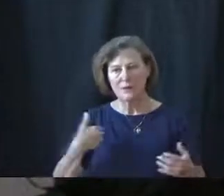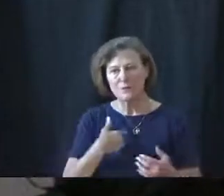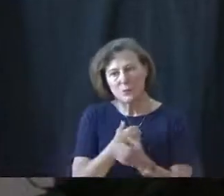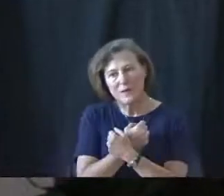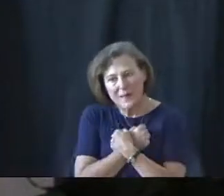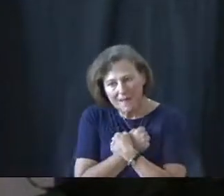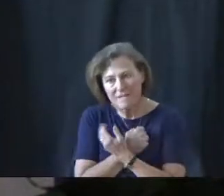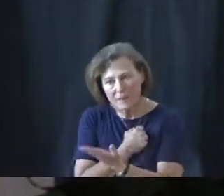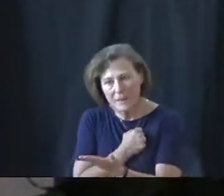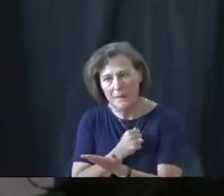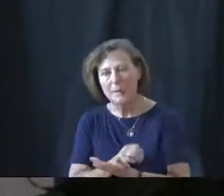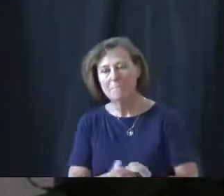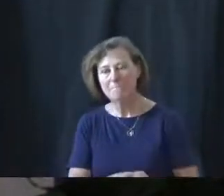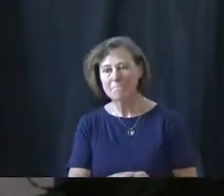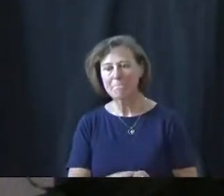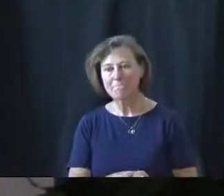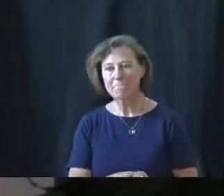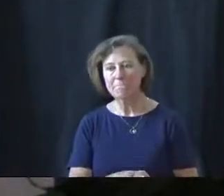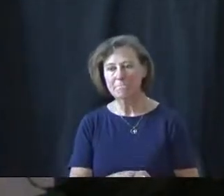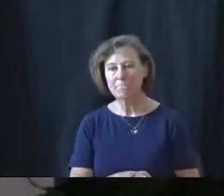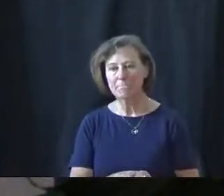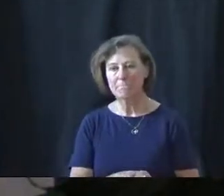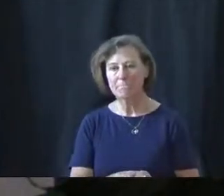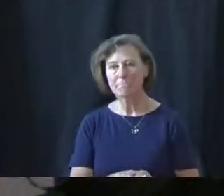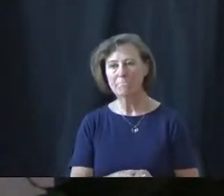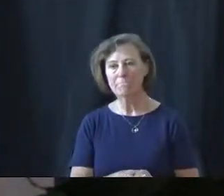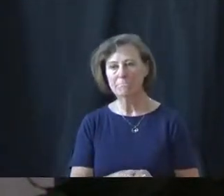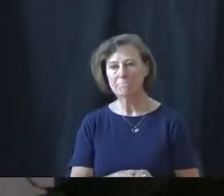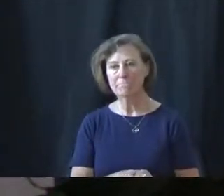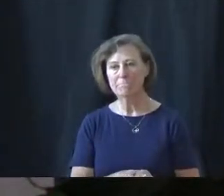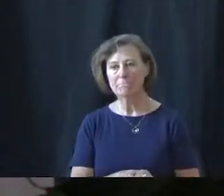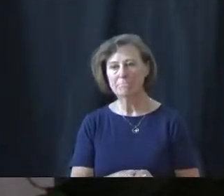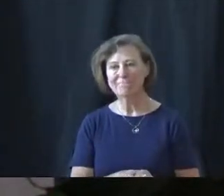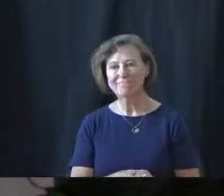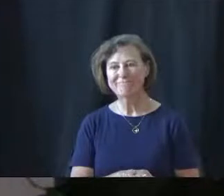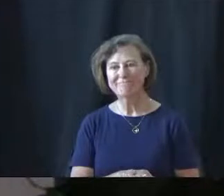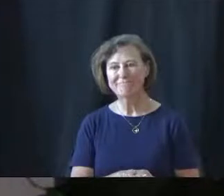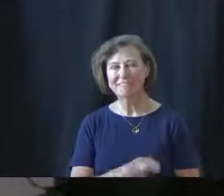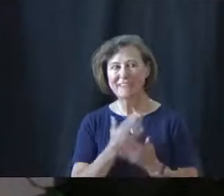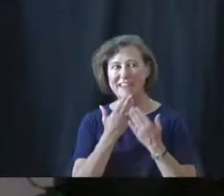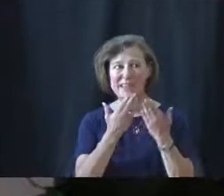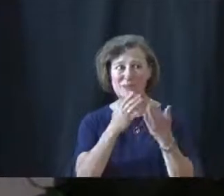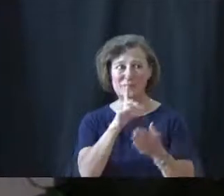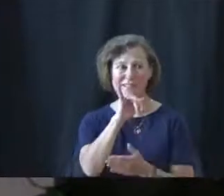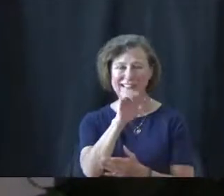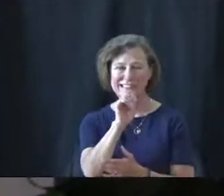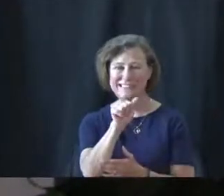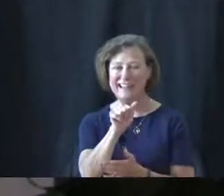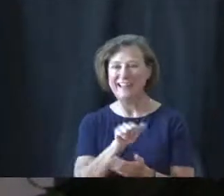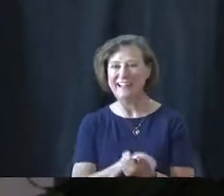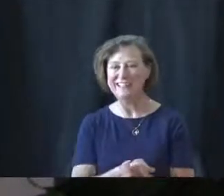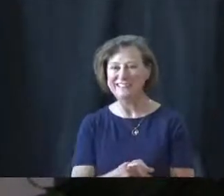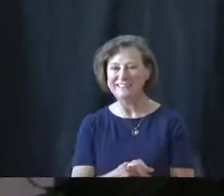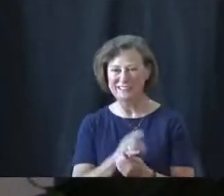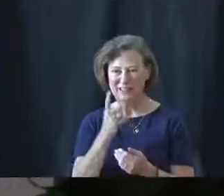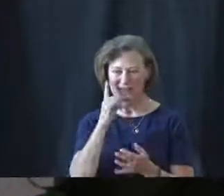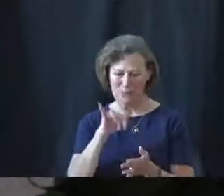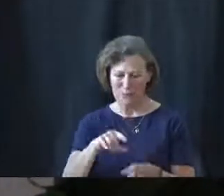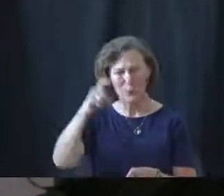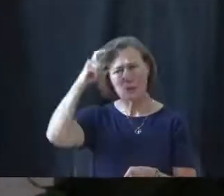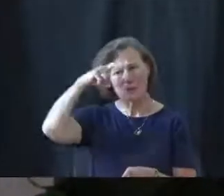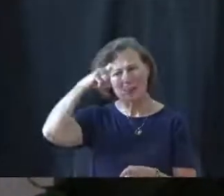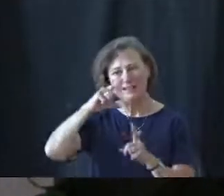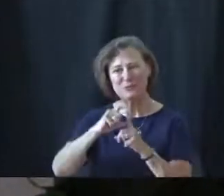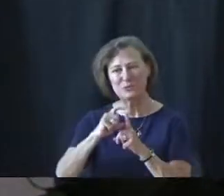Thank you, Lisa. for these wise